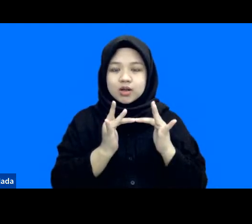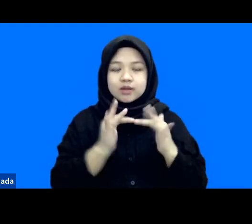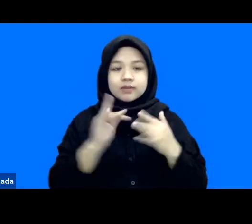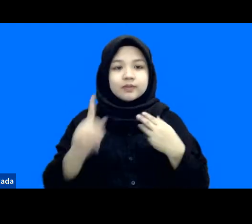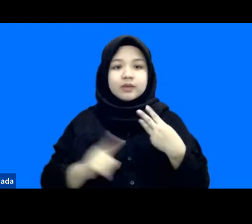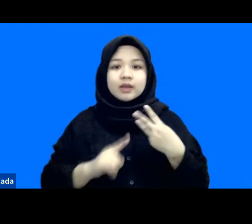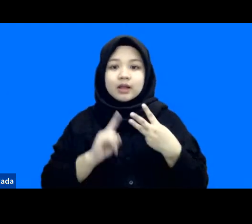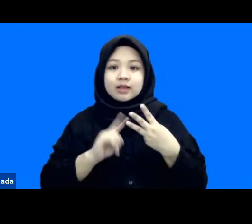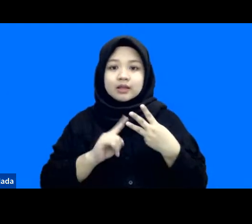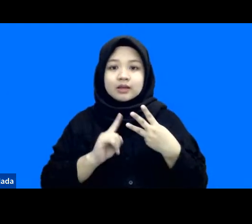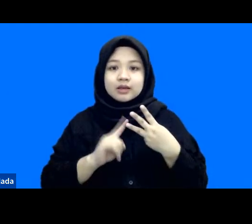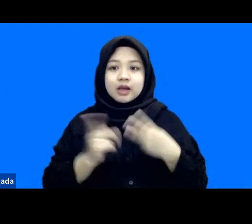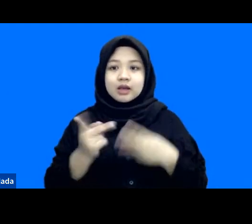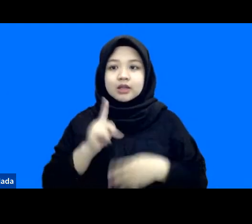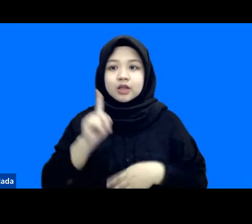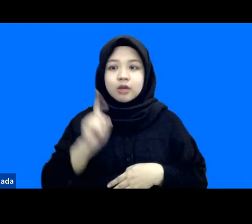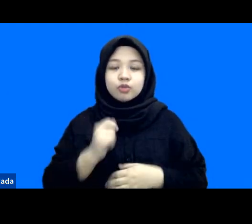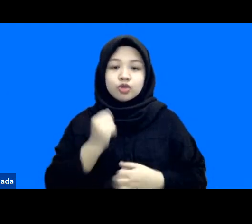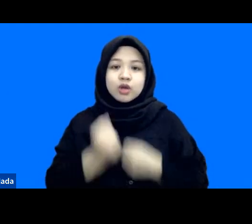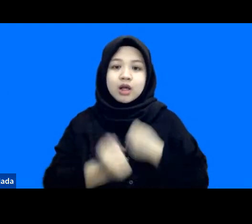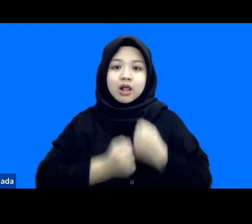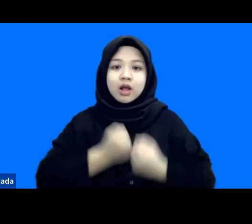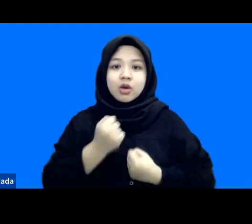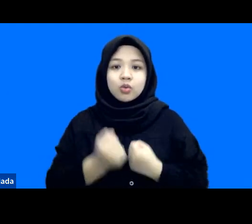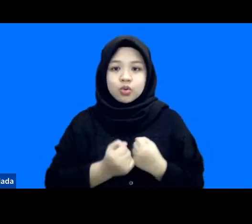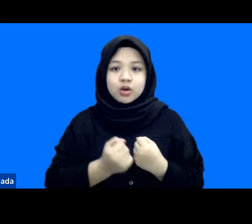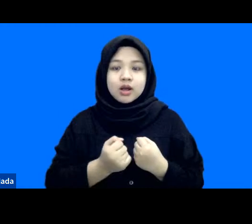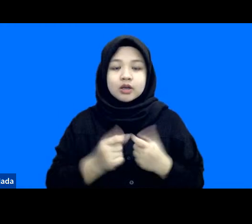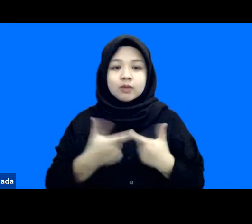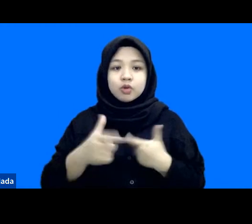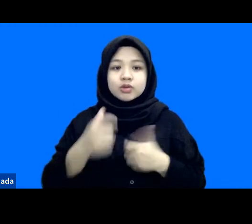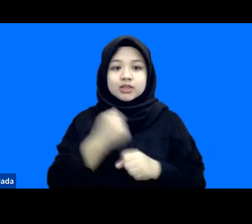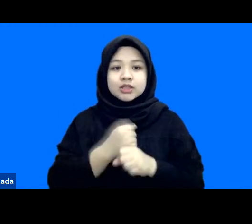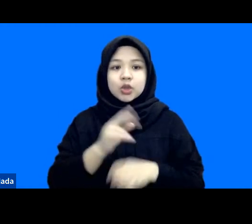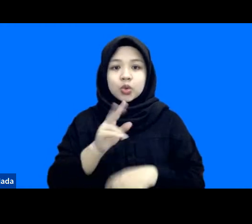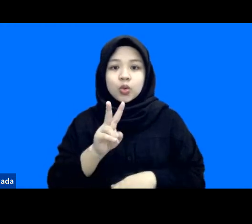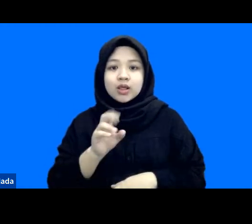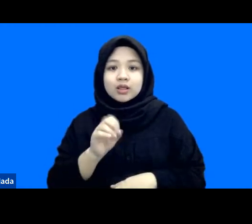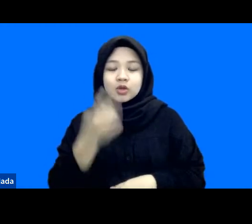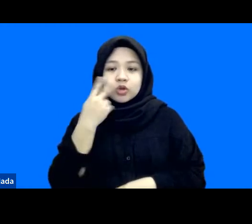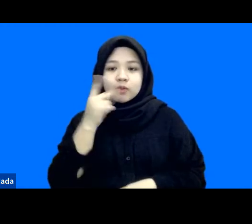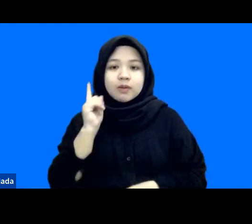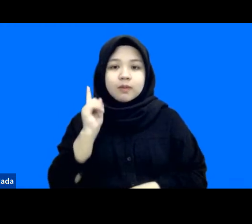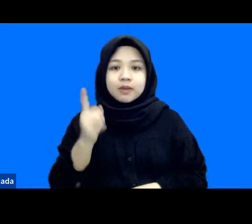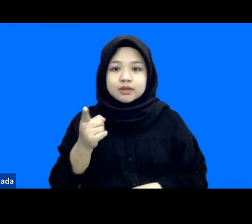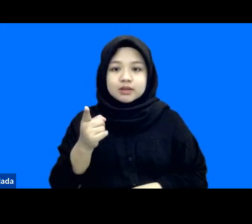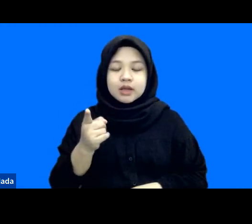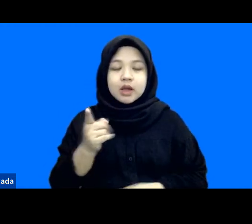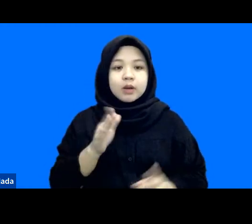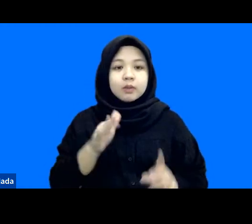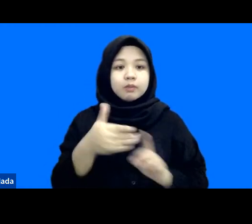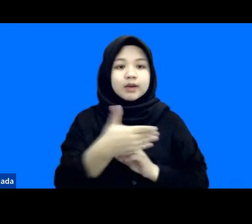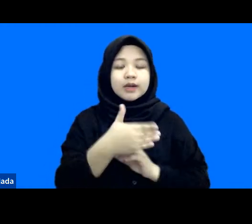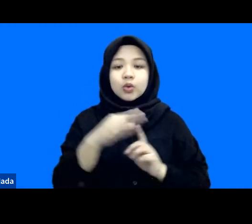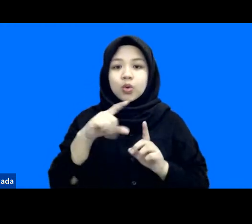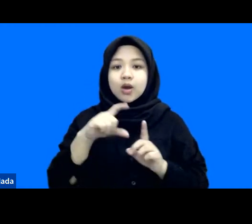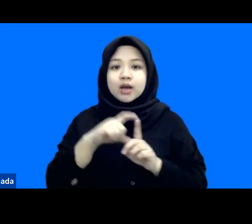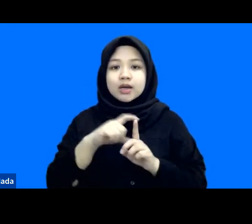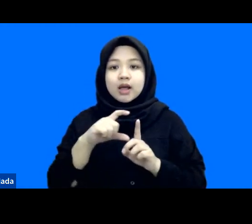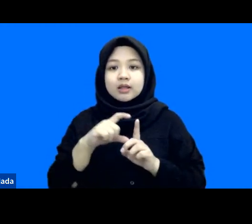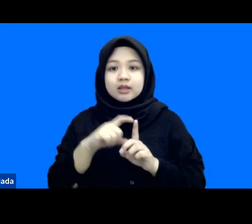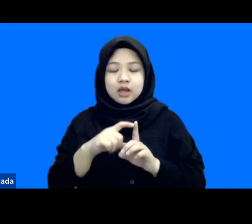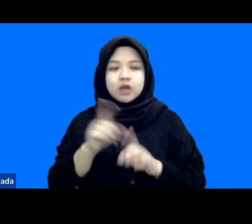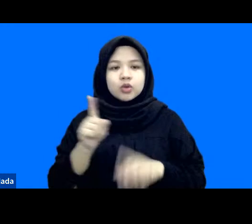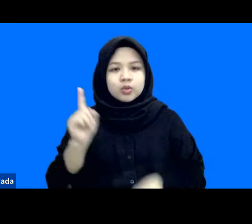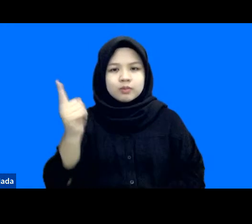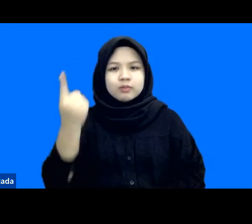done in G20 process is to making sure that data protection is highlighted in the outcome documents